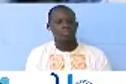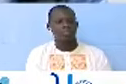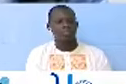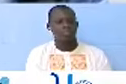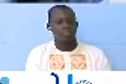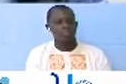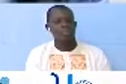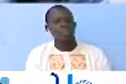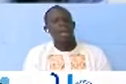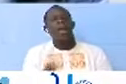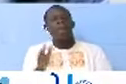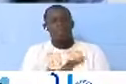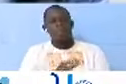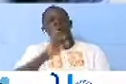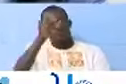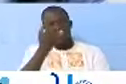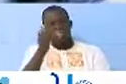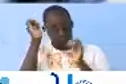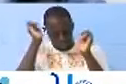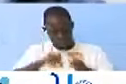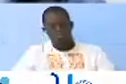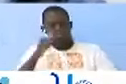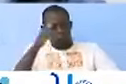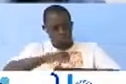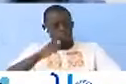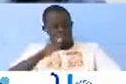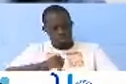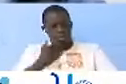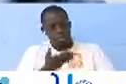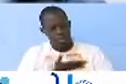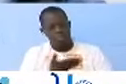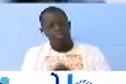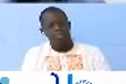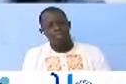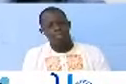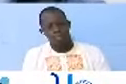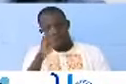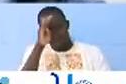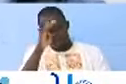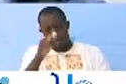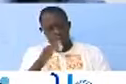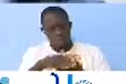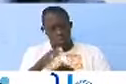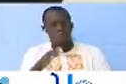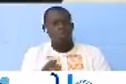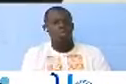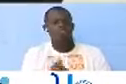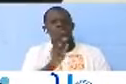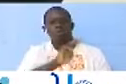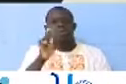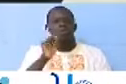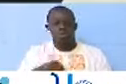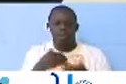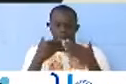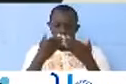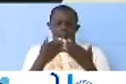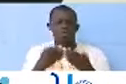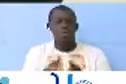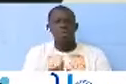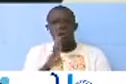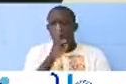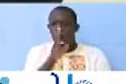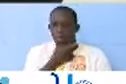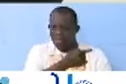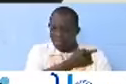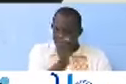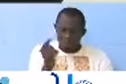Mm-hmm. At that time, yes, they beat them. Thank you very much for that. But you cannot tell us who these people were or